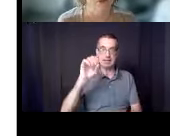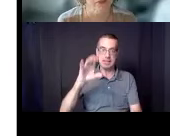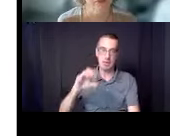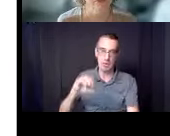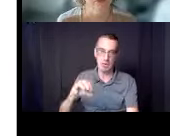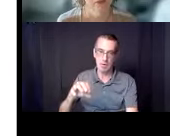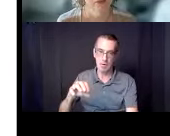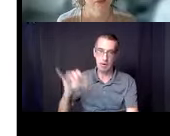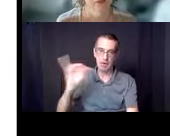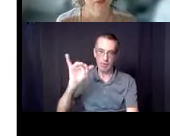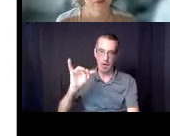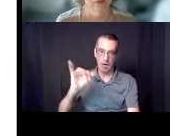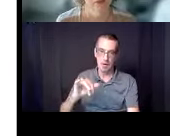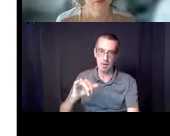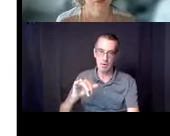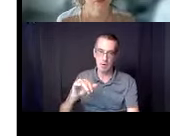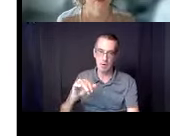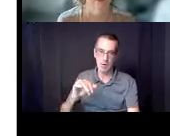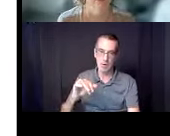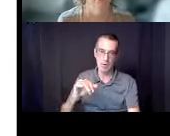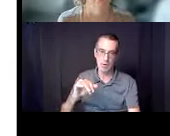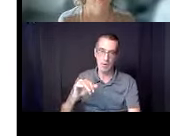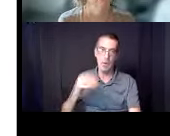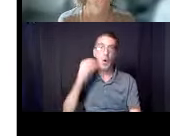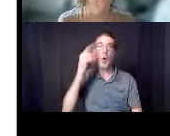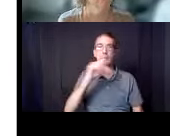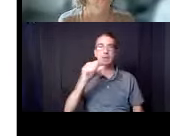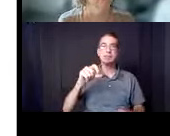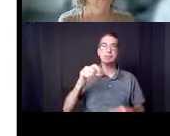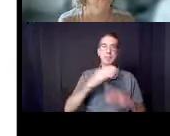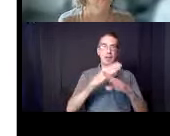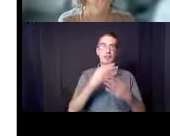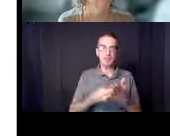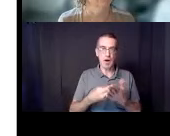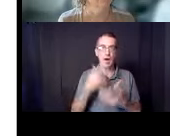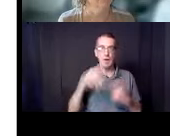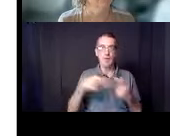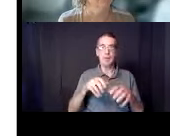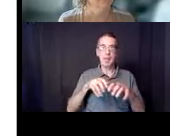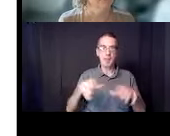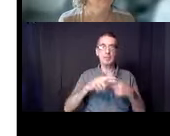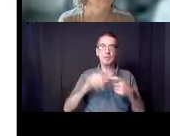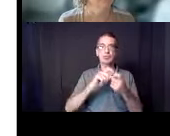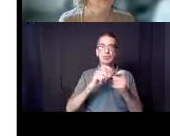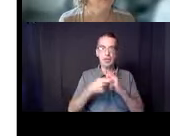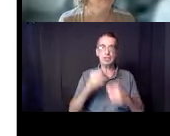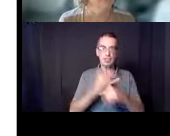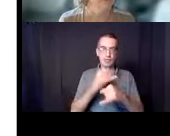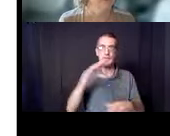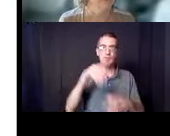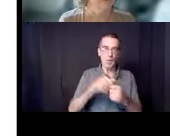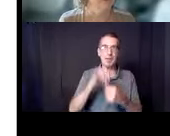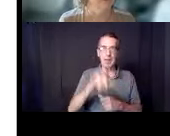as homelessness prevention funds. And I know Elena Fiallo from Population Change Institute is involved with